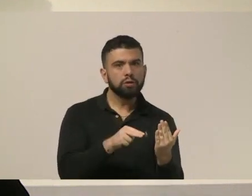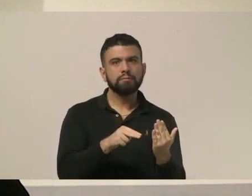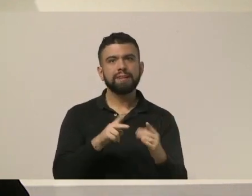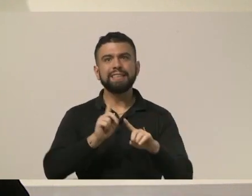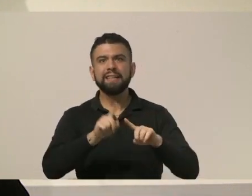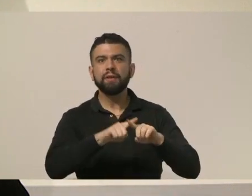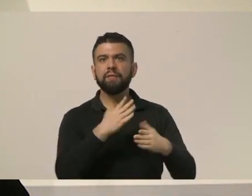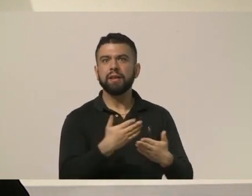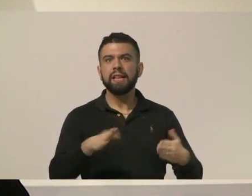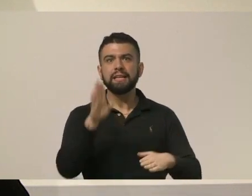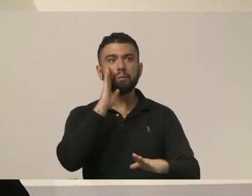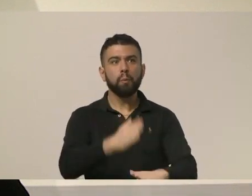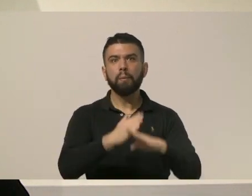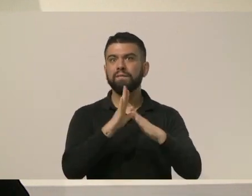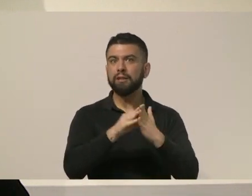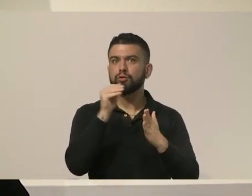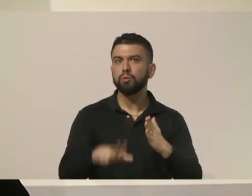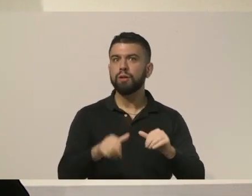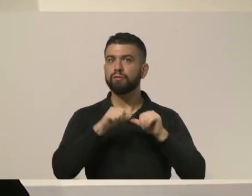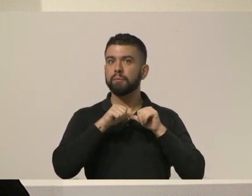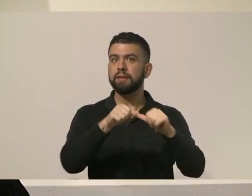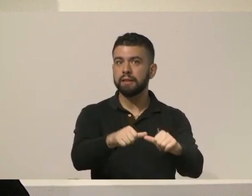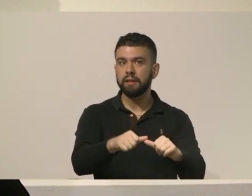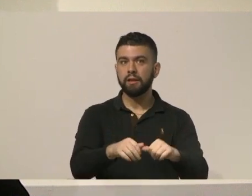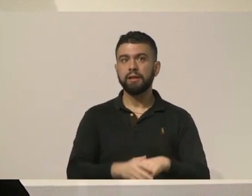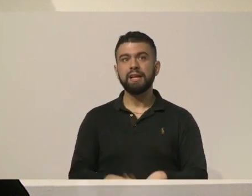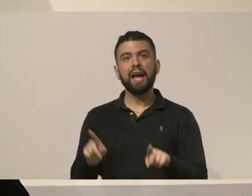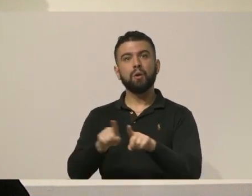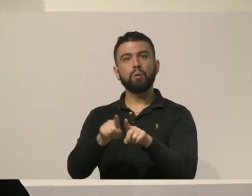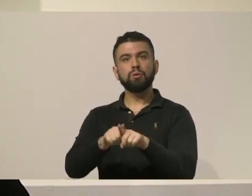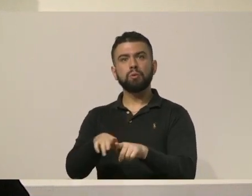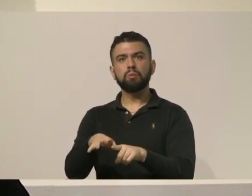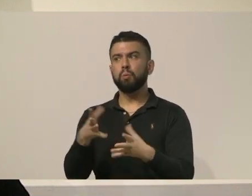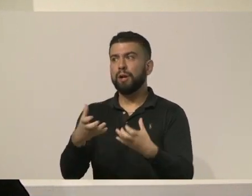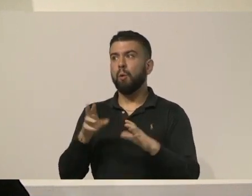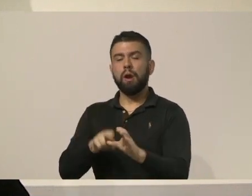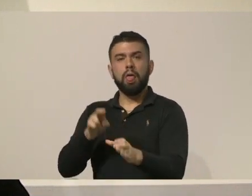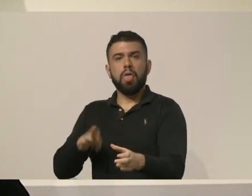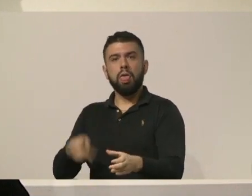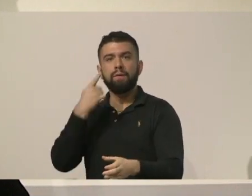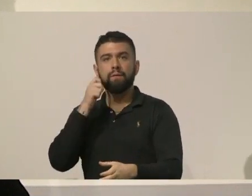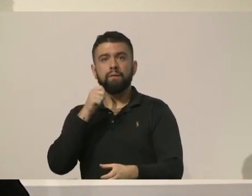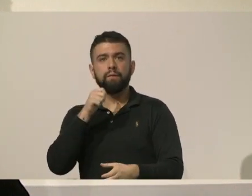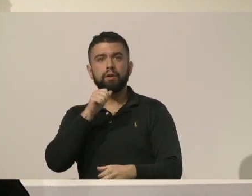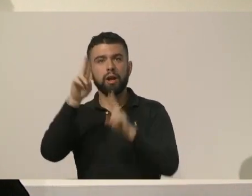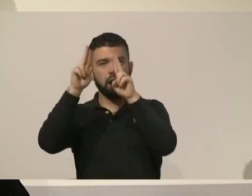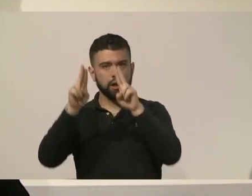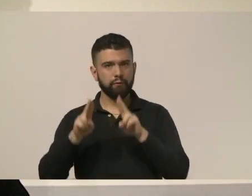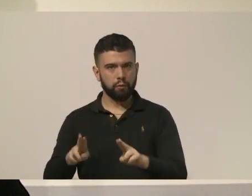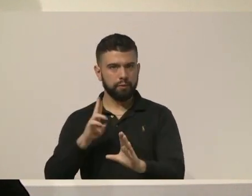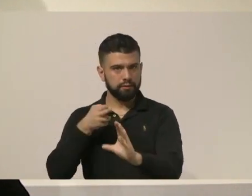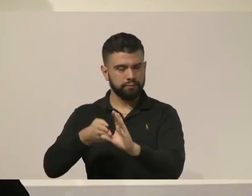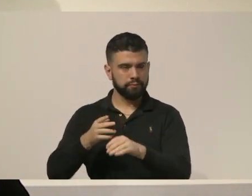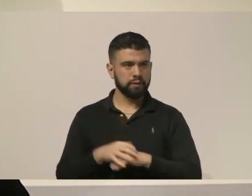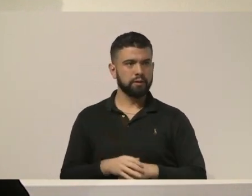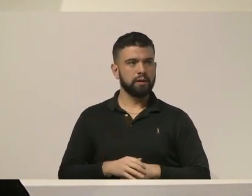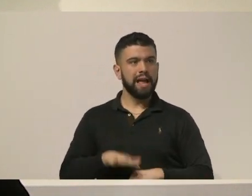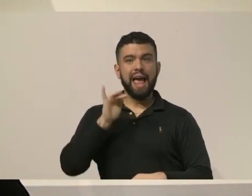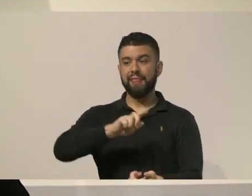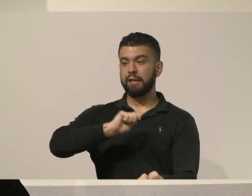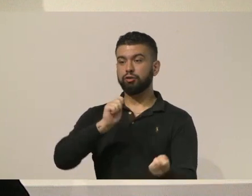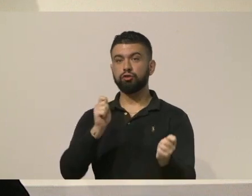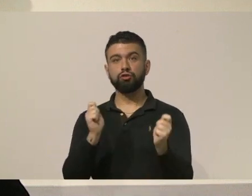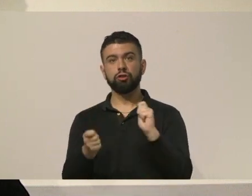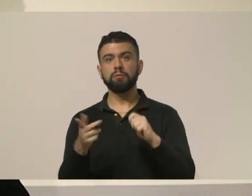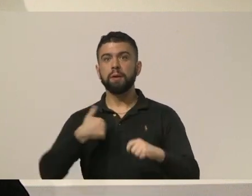forward, as well as dropping them for non-enrollment. And we did make those adjustments as one of a number of different things we're looking at to